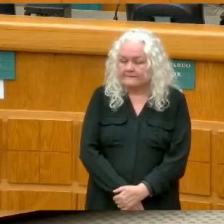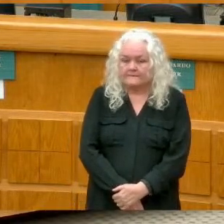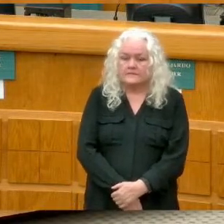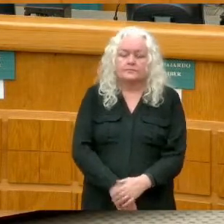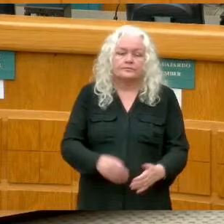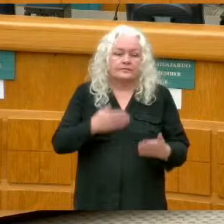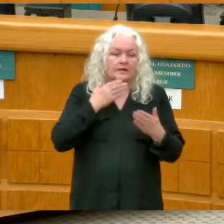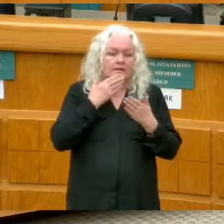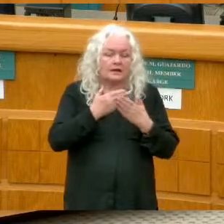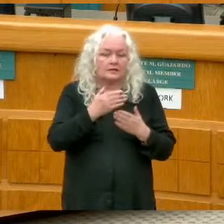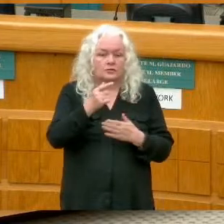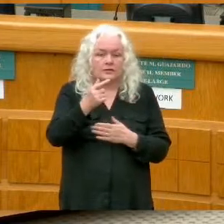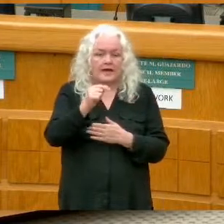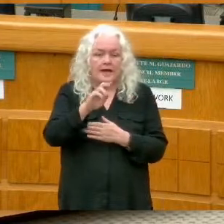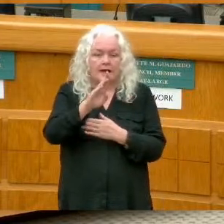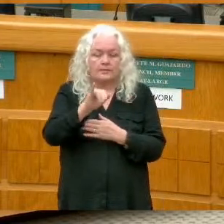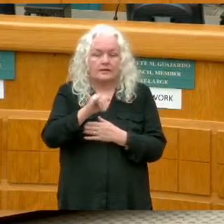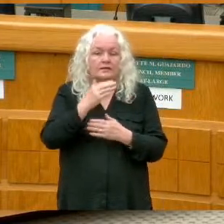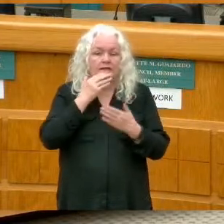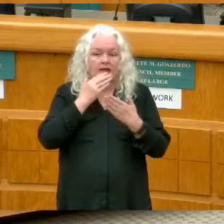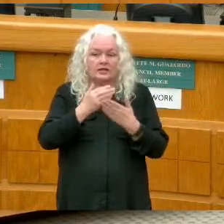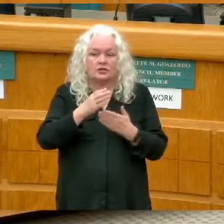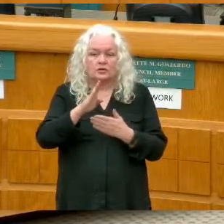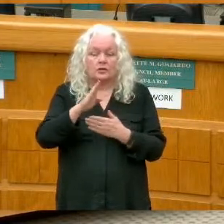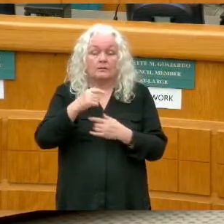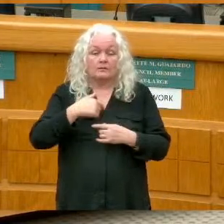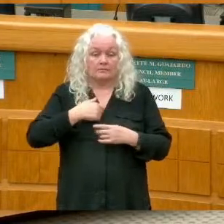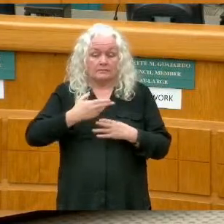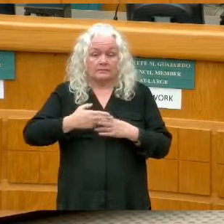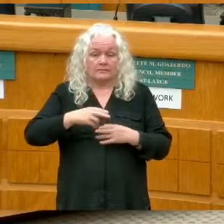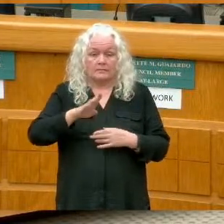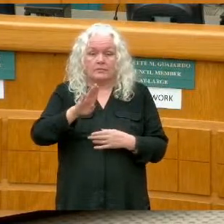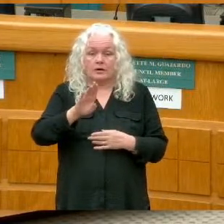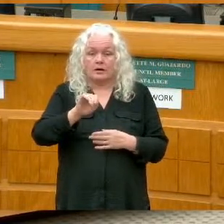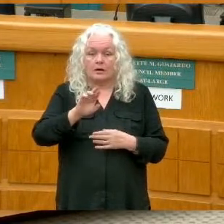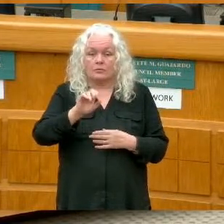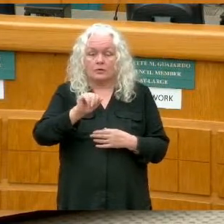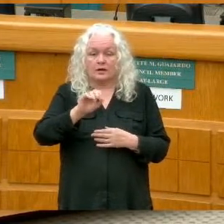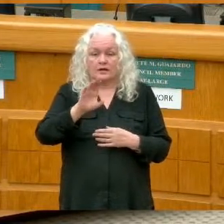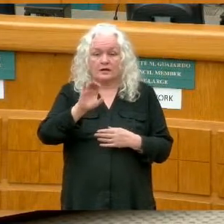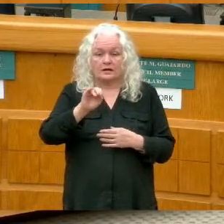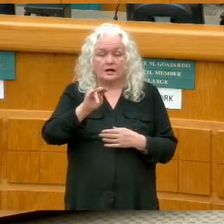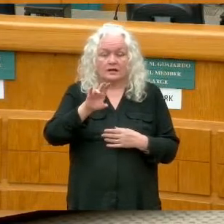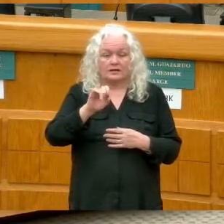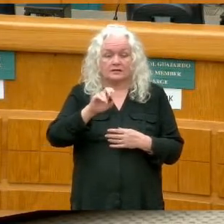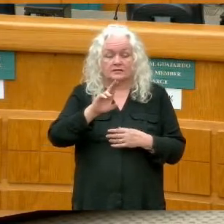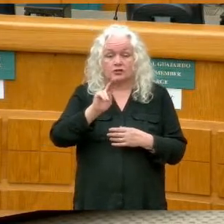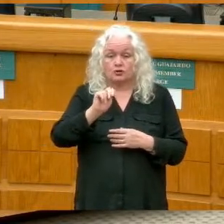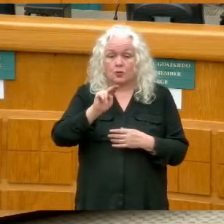Gracias, Gaby. Thank you, Barbara Canales, Nueces County Judge.